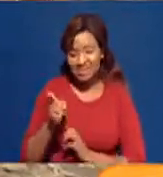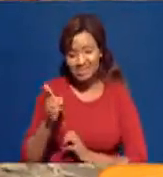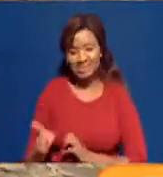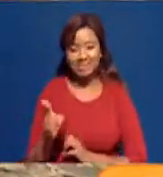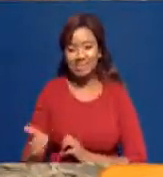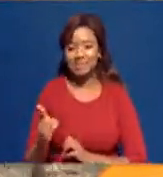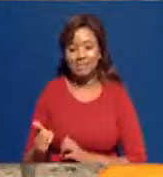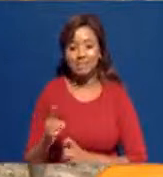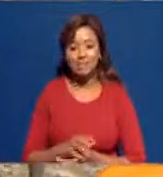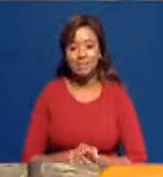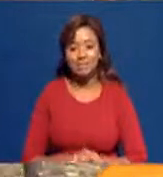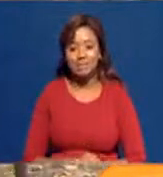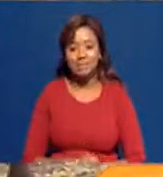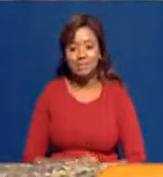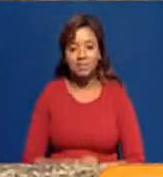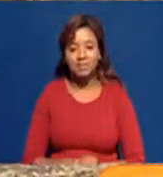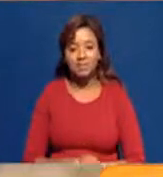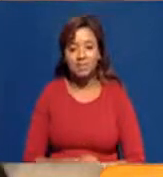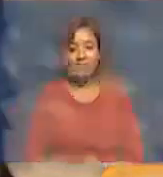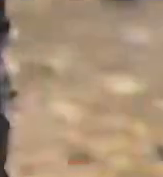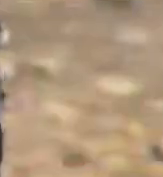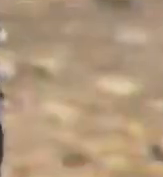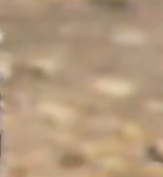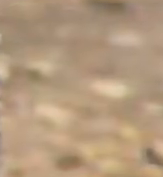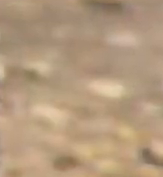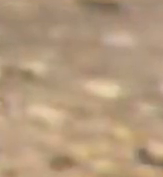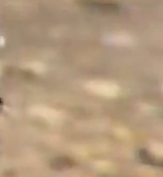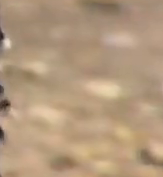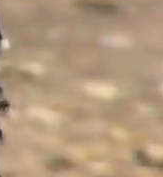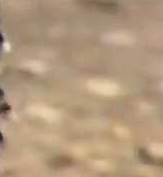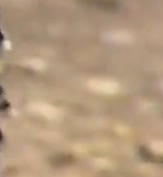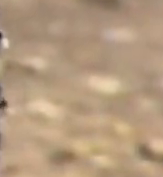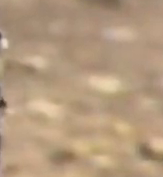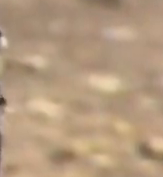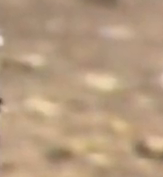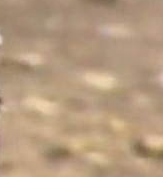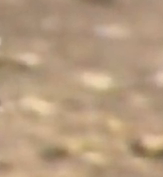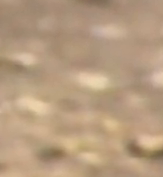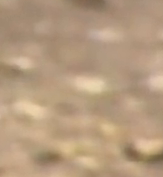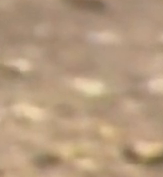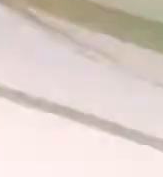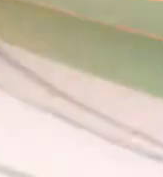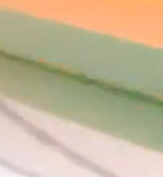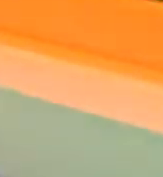Olale, Citizen TV, Ololoitokishi, Kajado East.